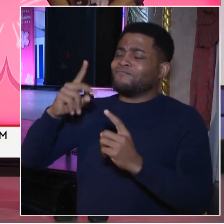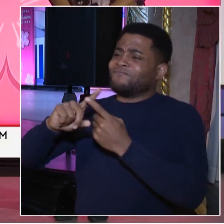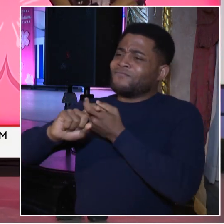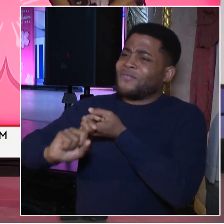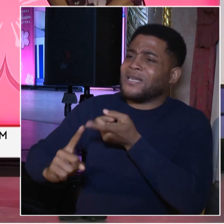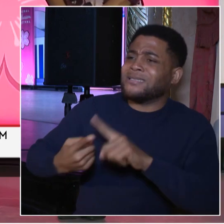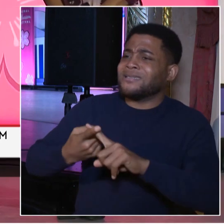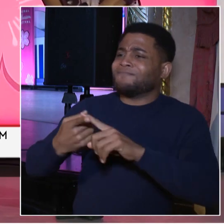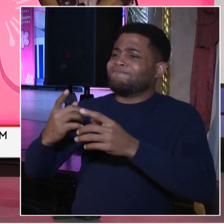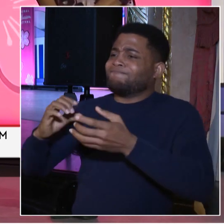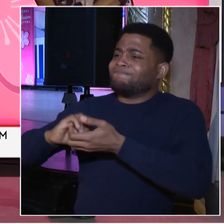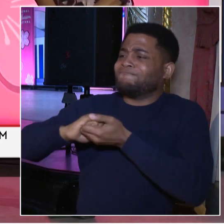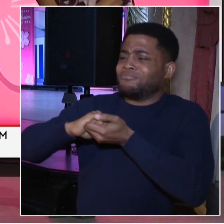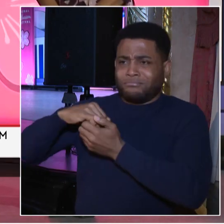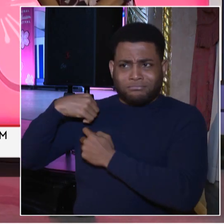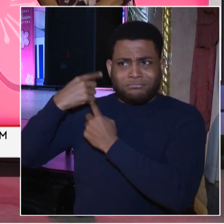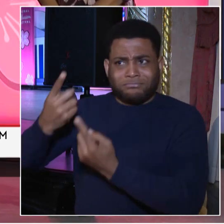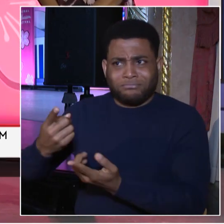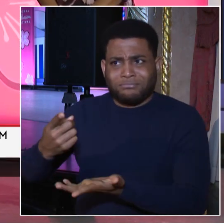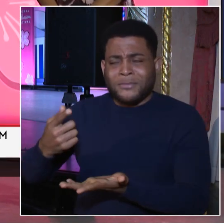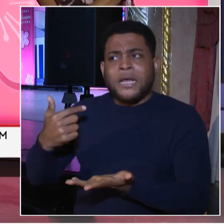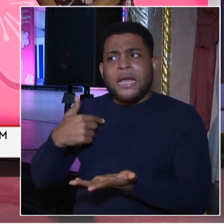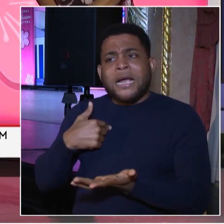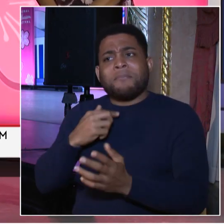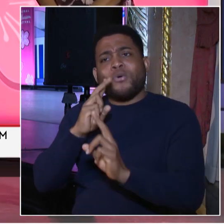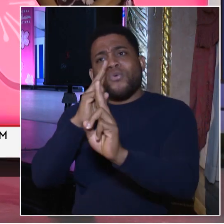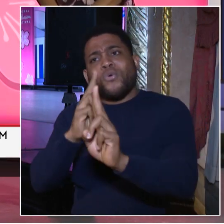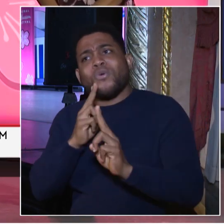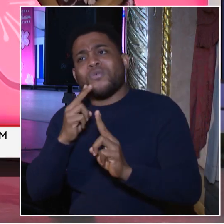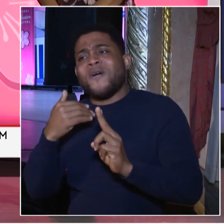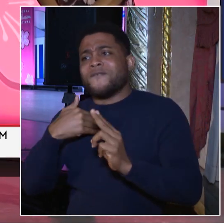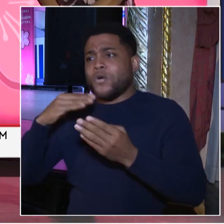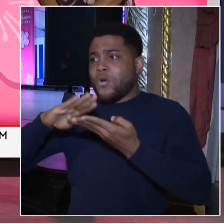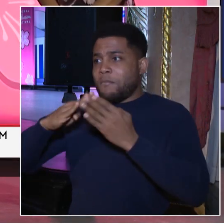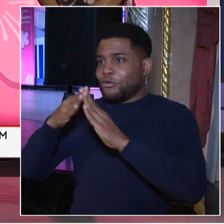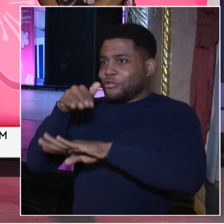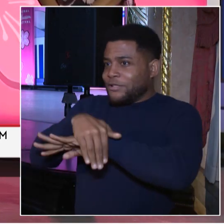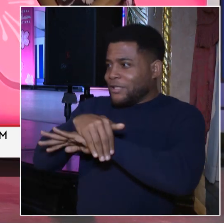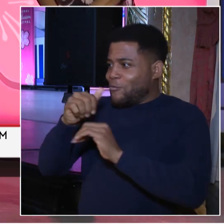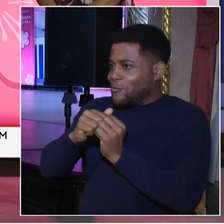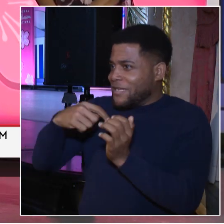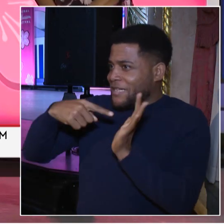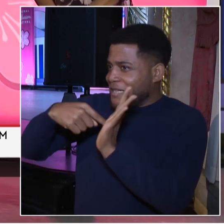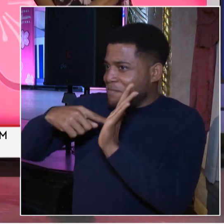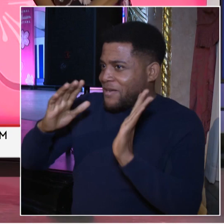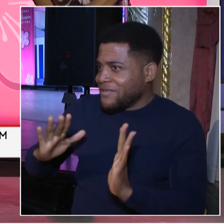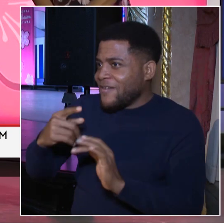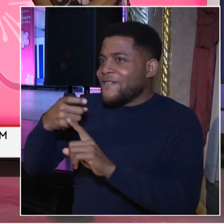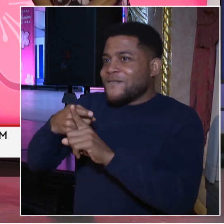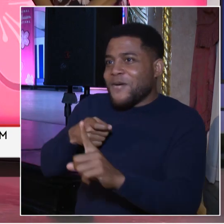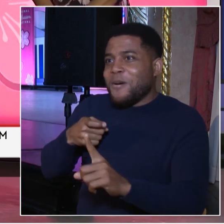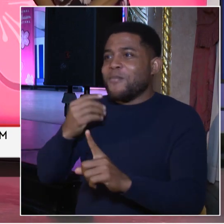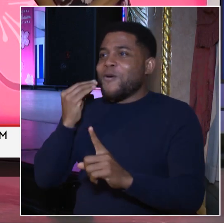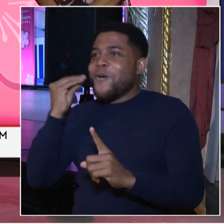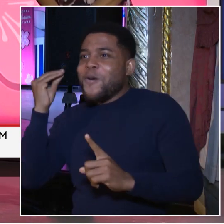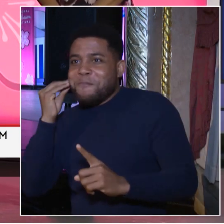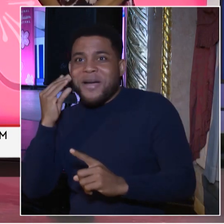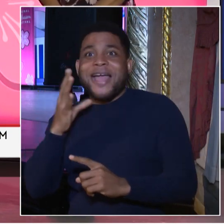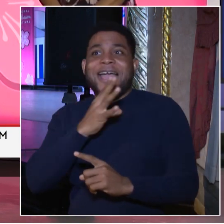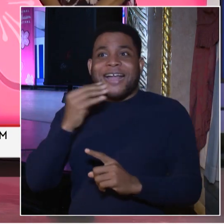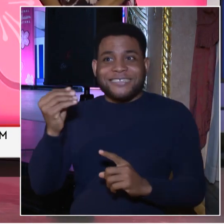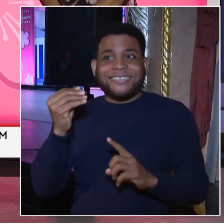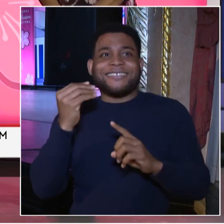are honored to be joined in community tonight with representatives from home and abroad to mark this wonderful